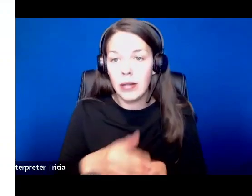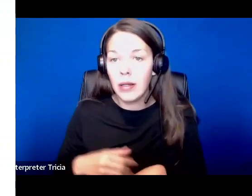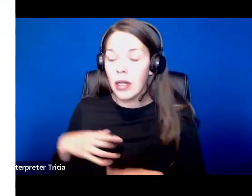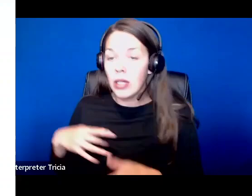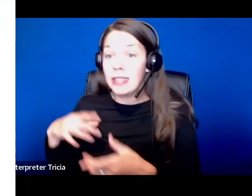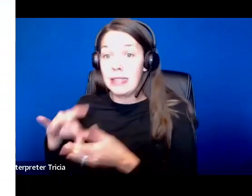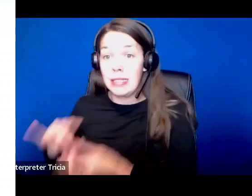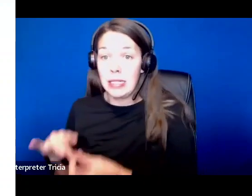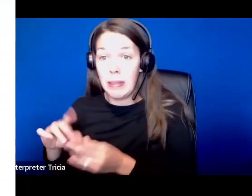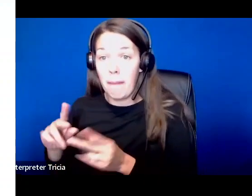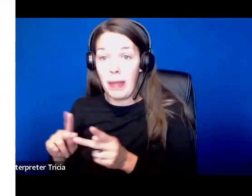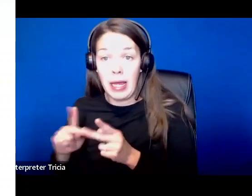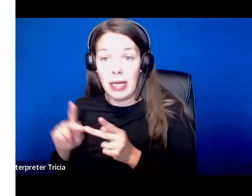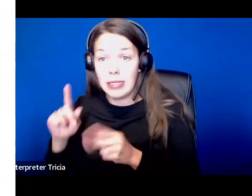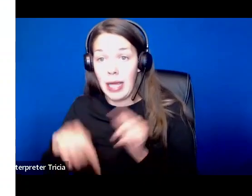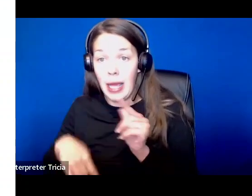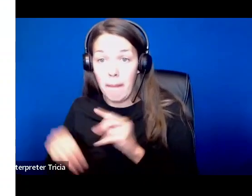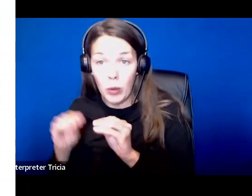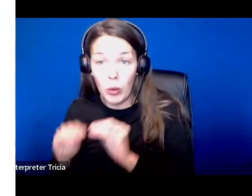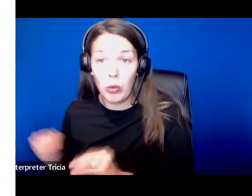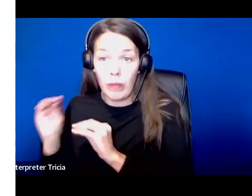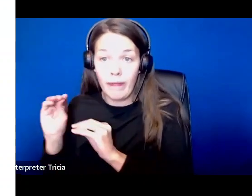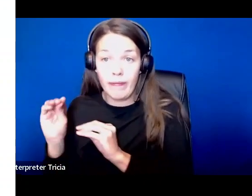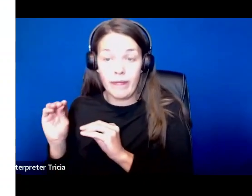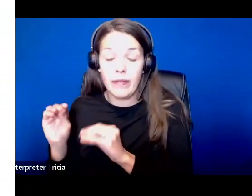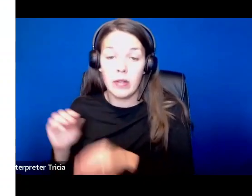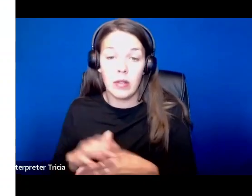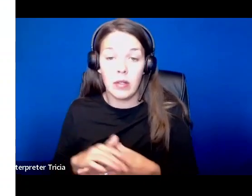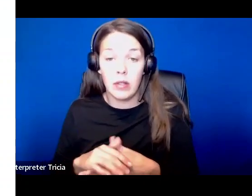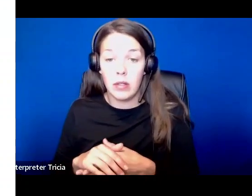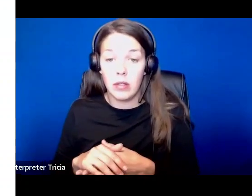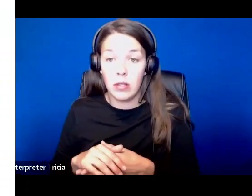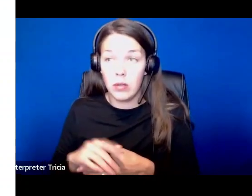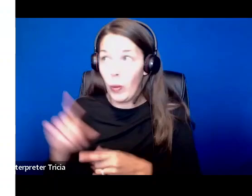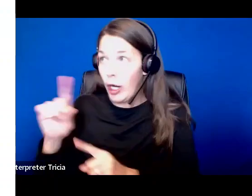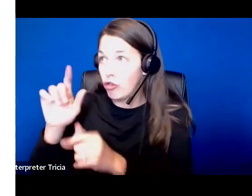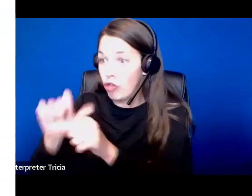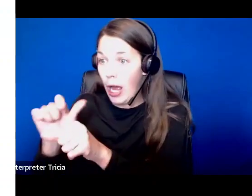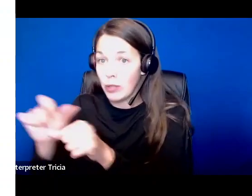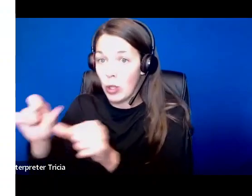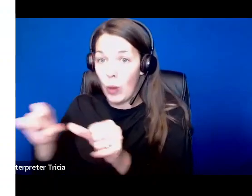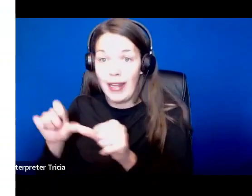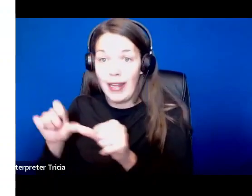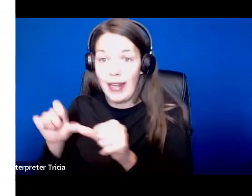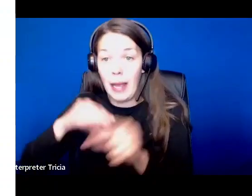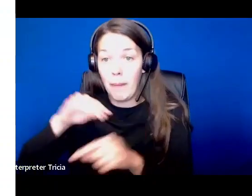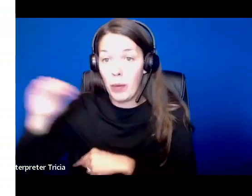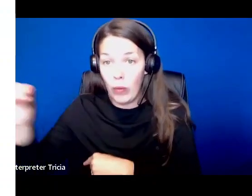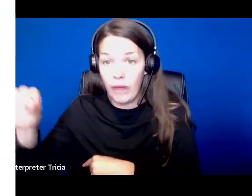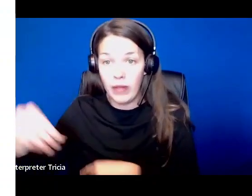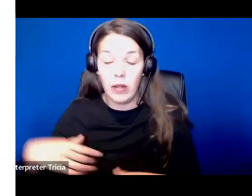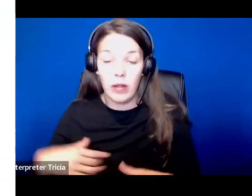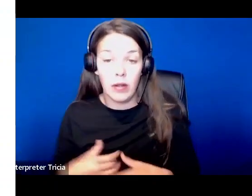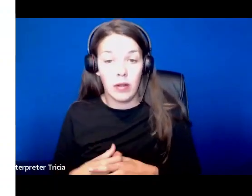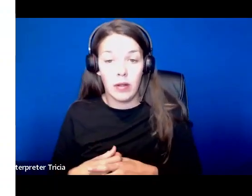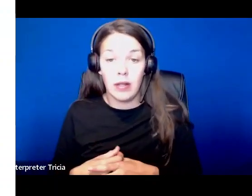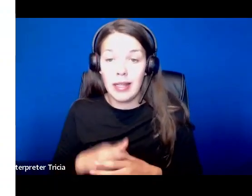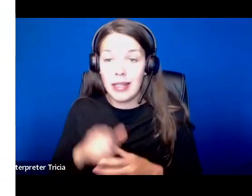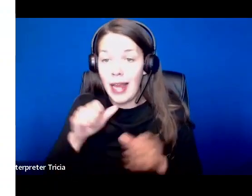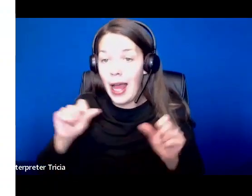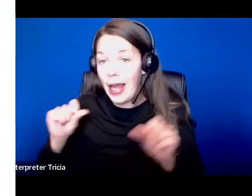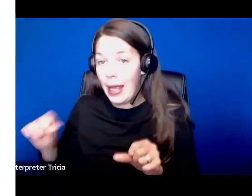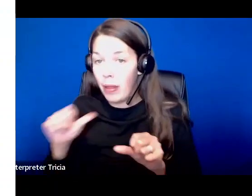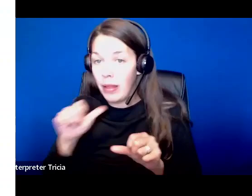place and not able to move across the region to where the jobs are, for example, not able or not